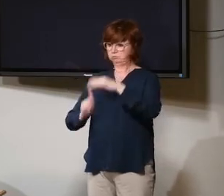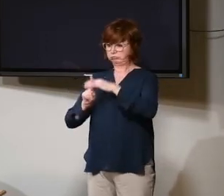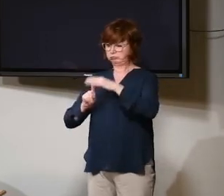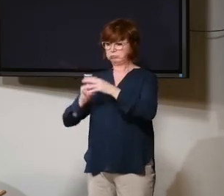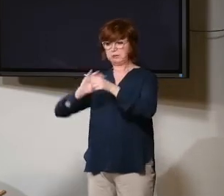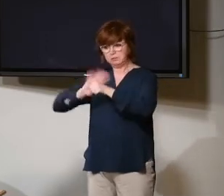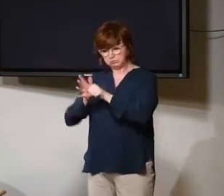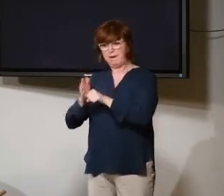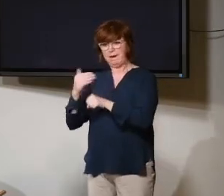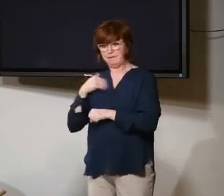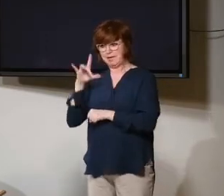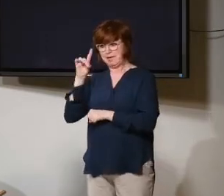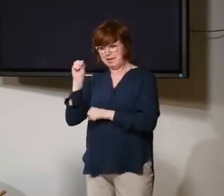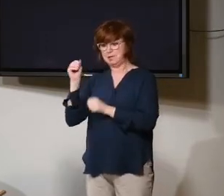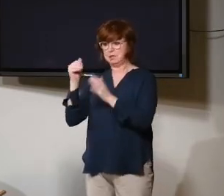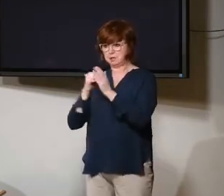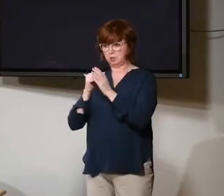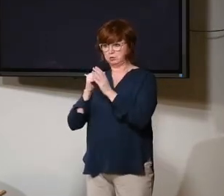in an area where